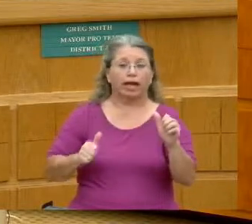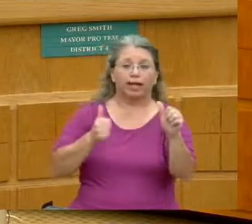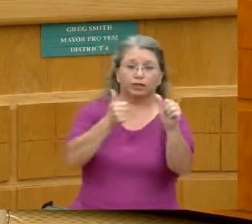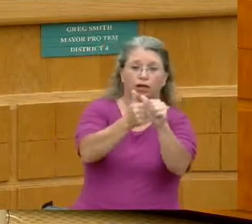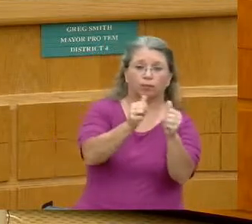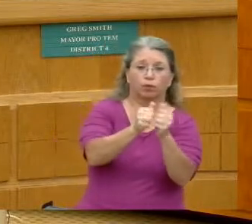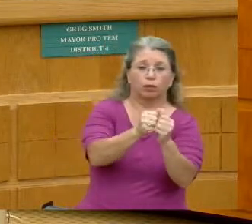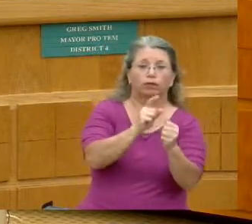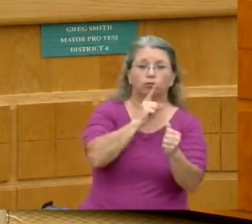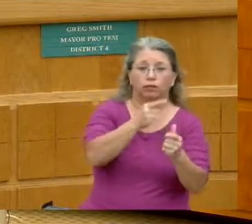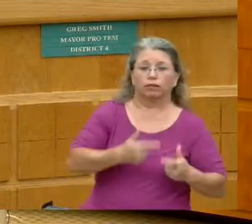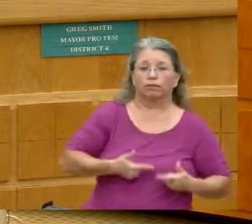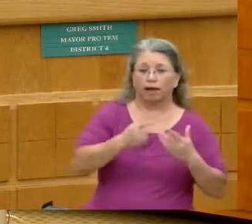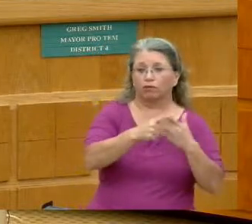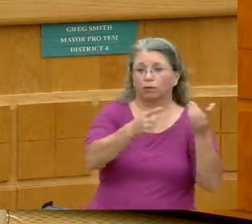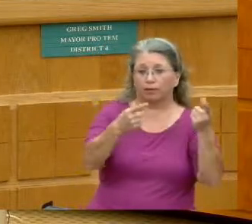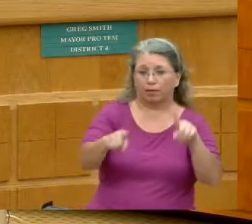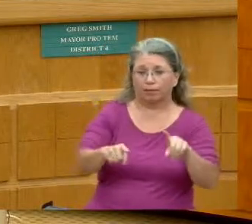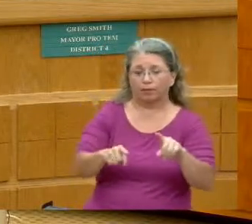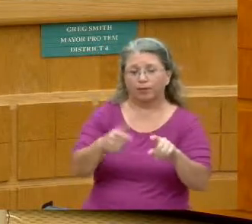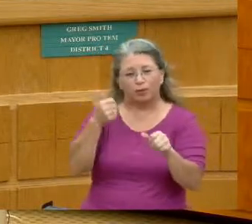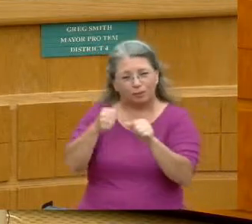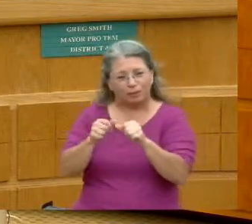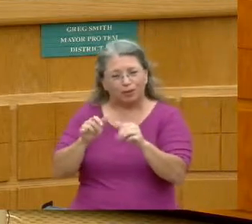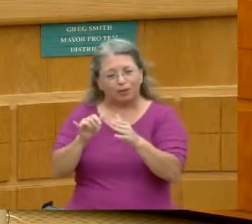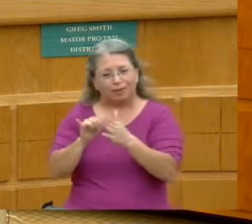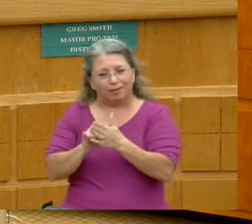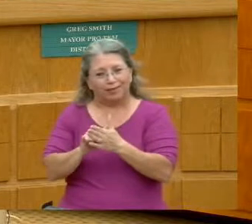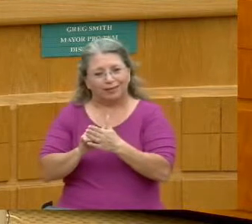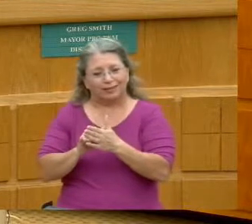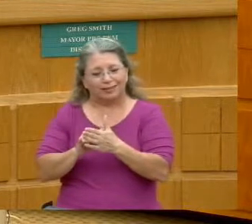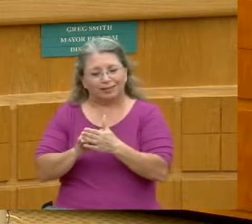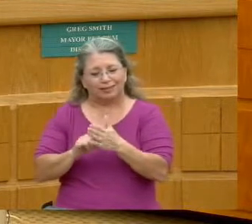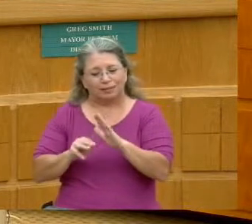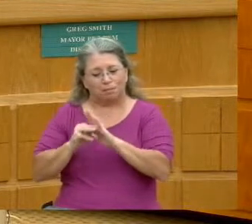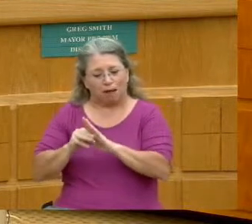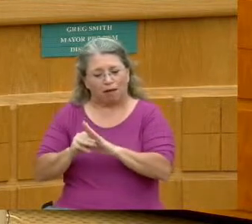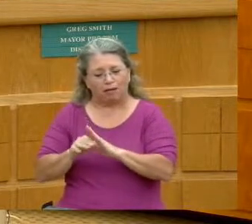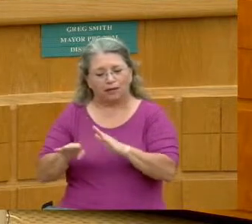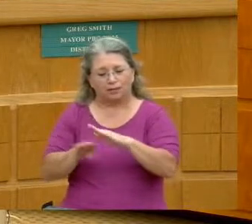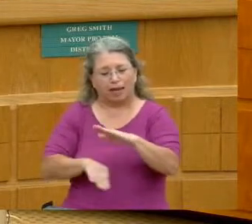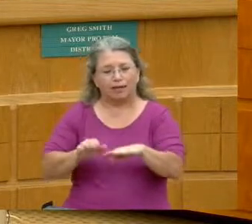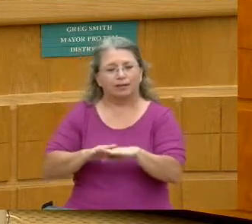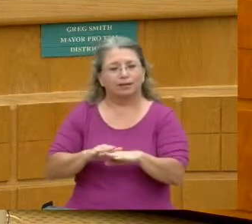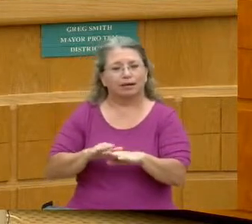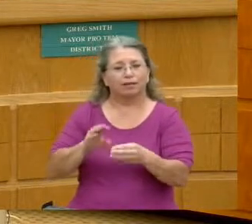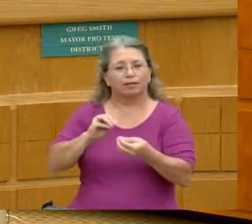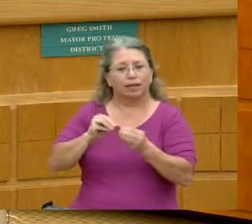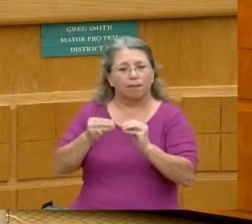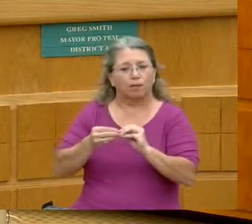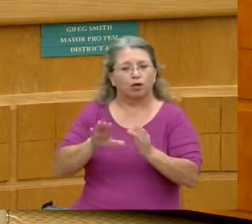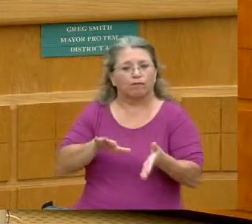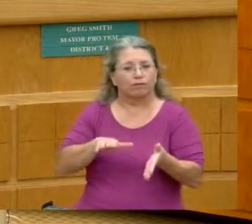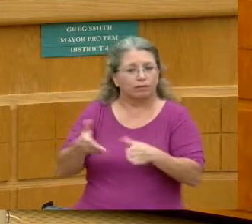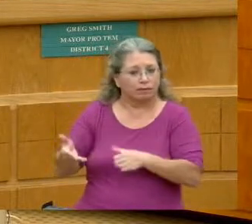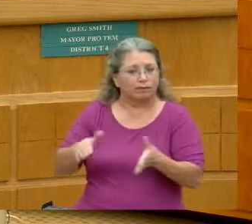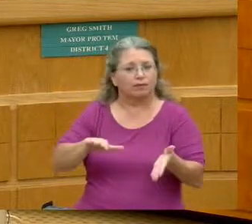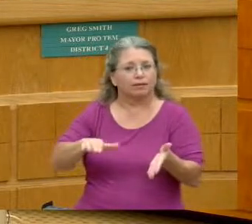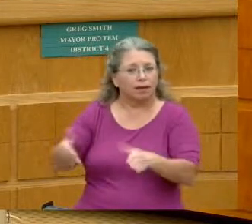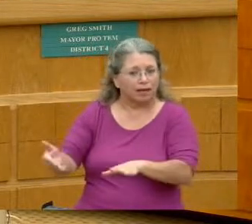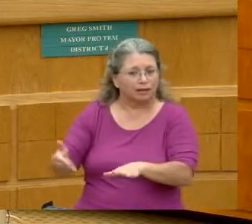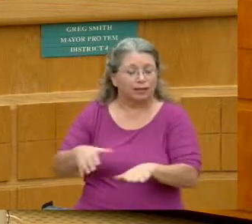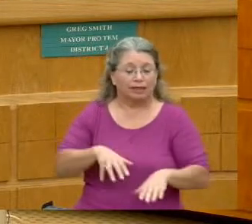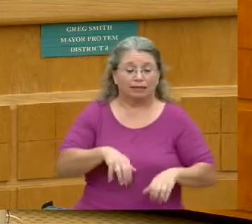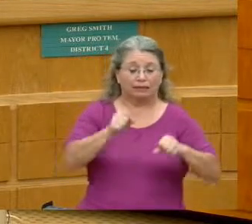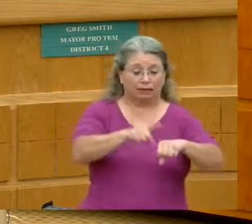transmission rate, it's based upon fatalities. It takes a fair amount of time between when you get confirmed with COVID-19 and God forbid